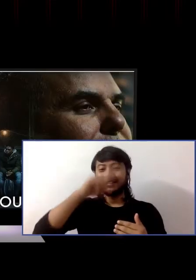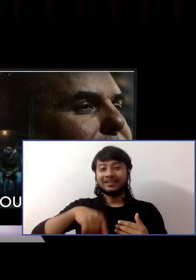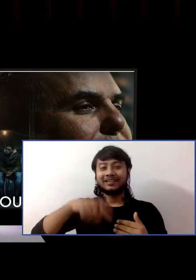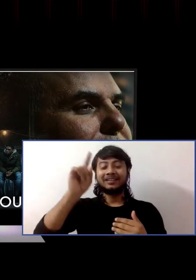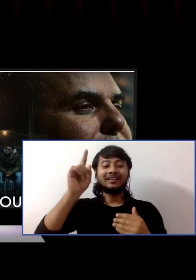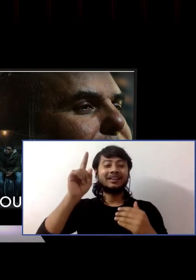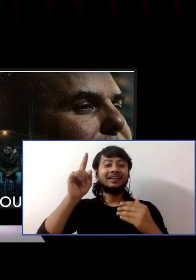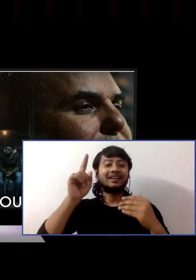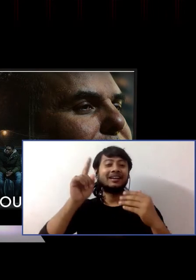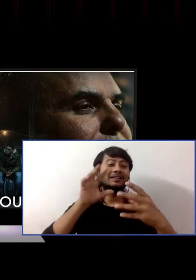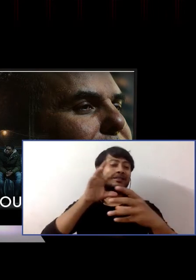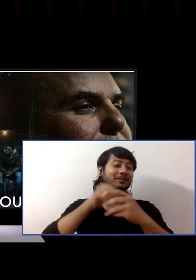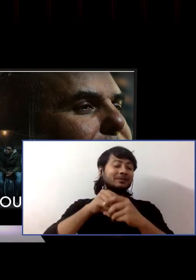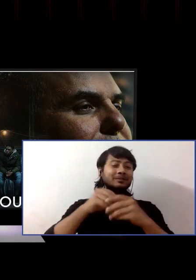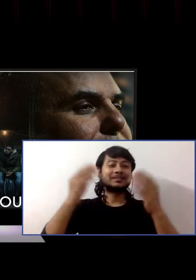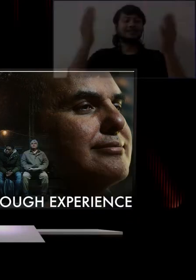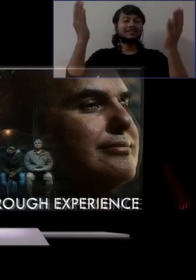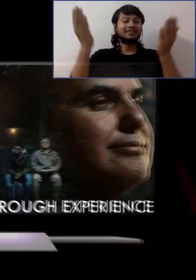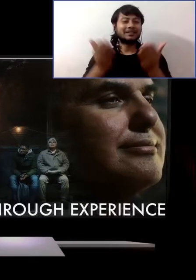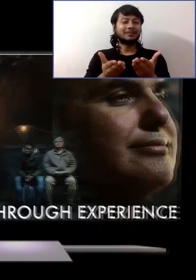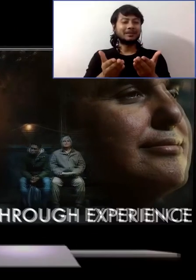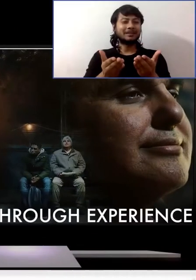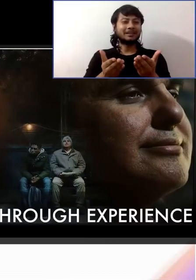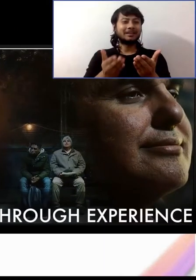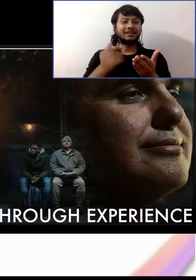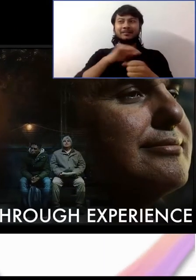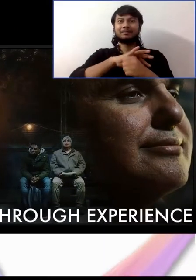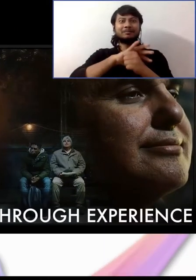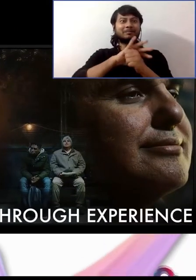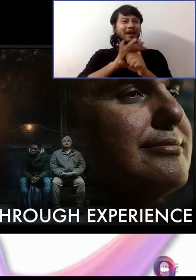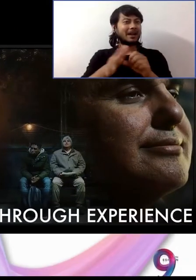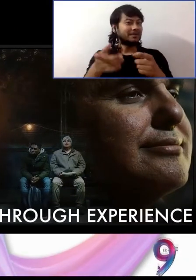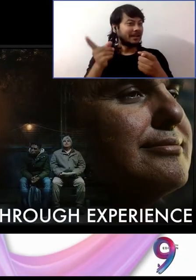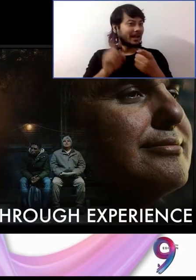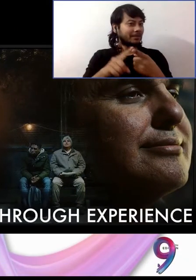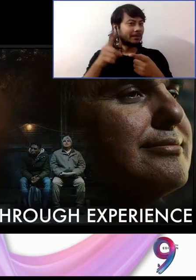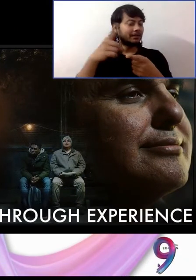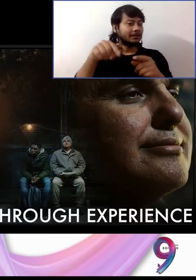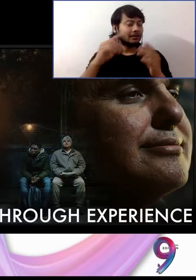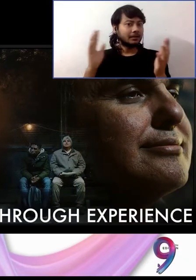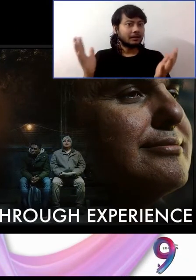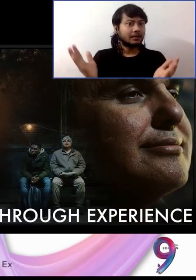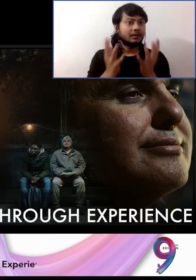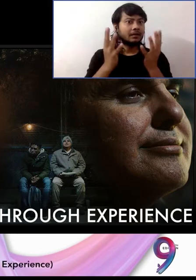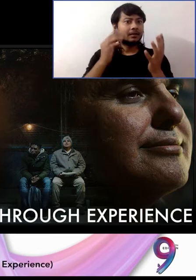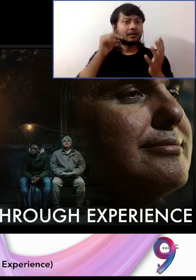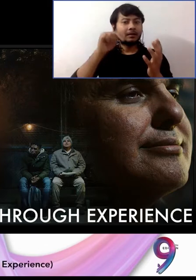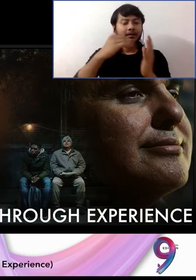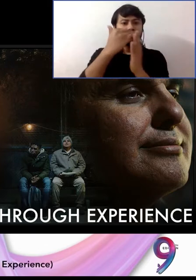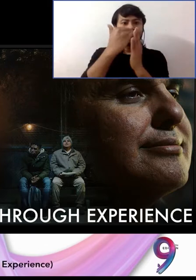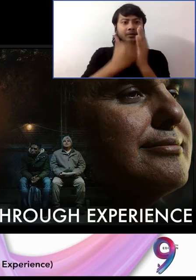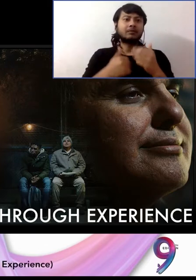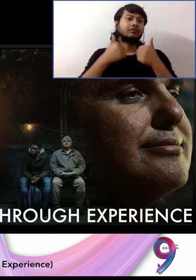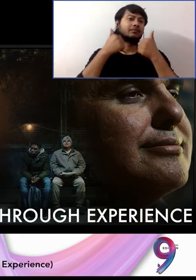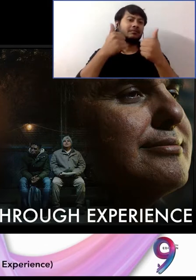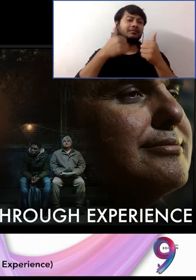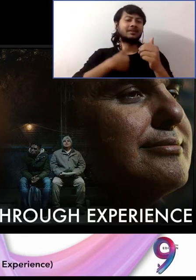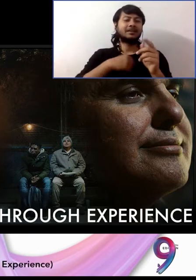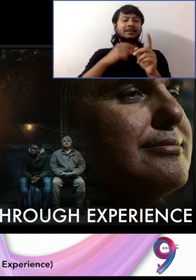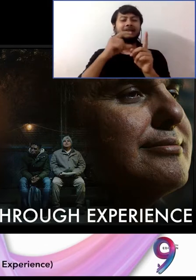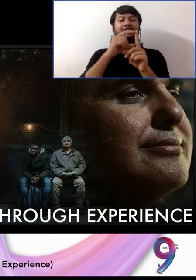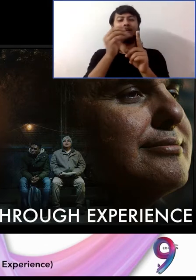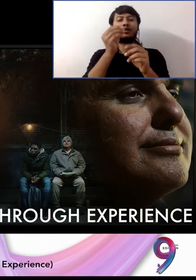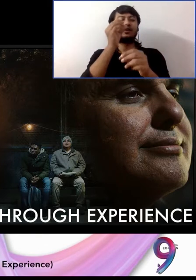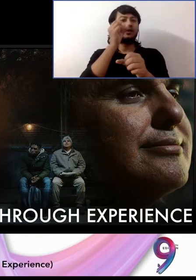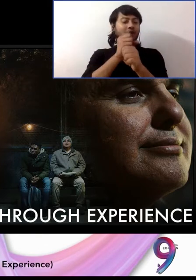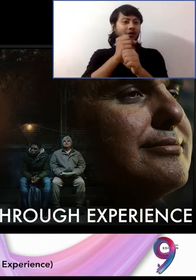event, even during these very unusual times. My name is Doug Roland. I'm a social impact filmmaker. I made the first film to star a deafblind